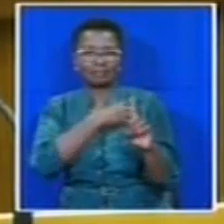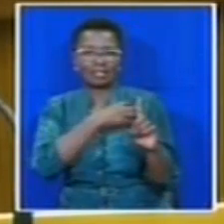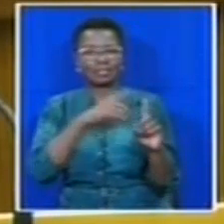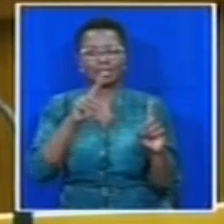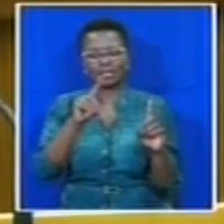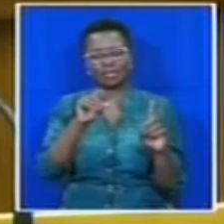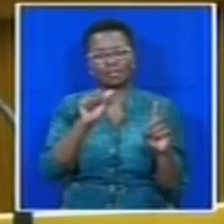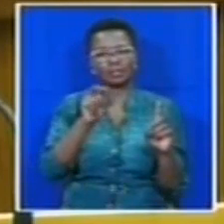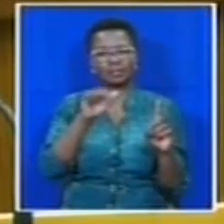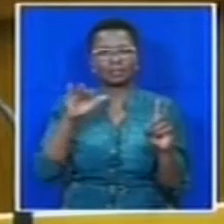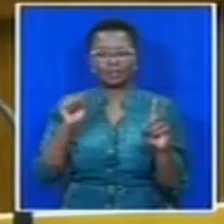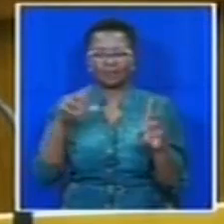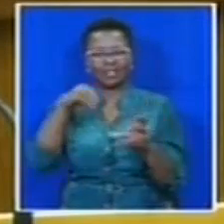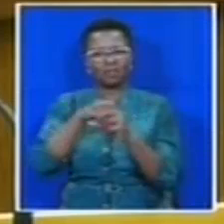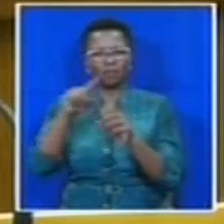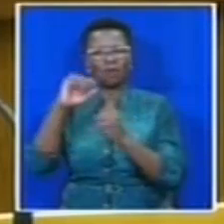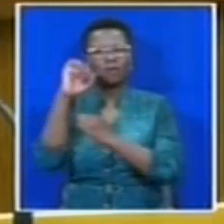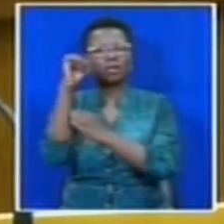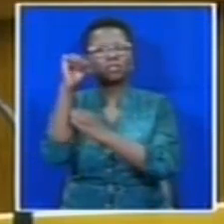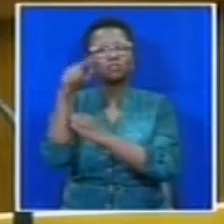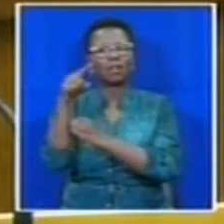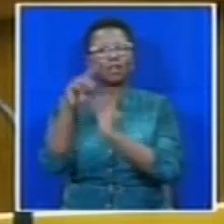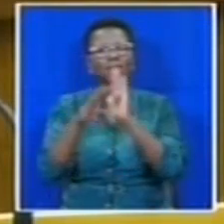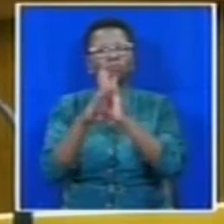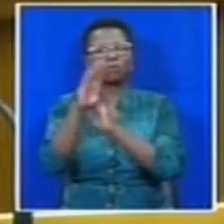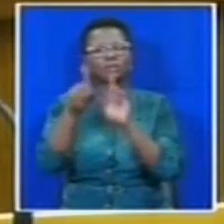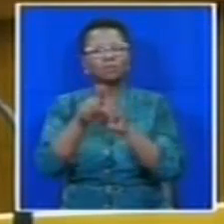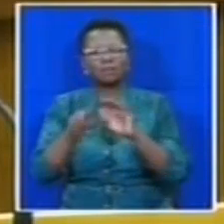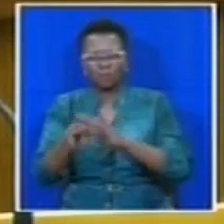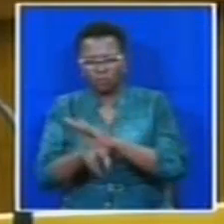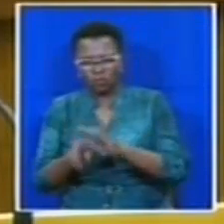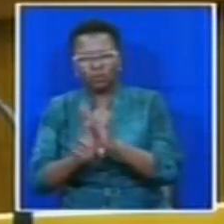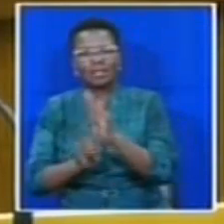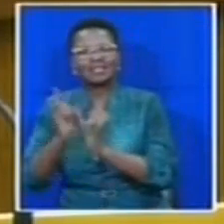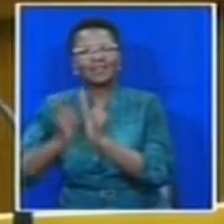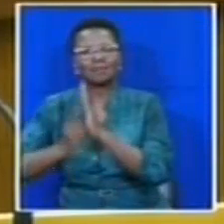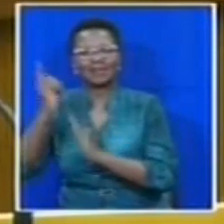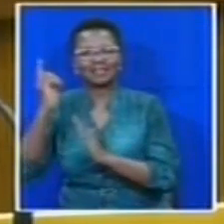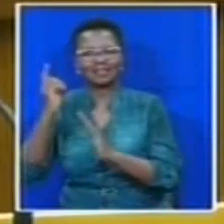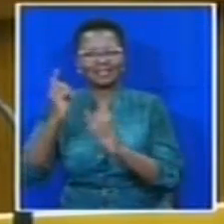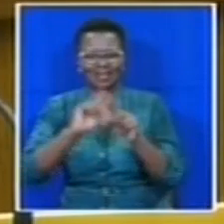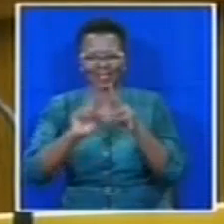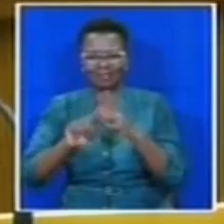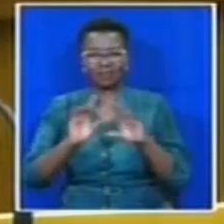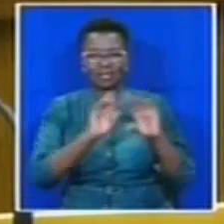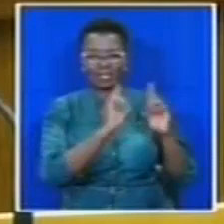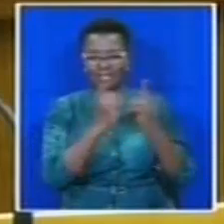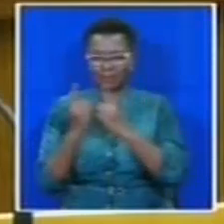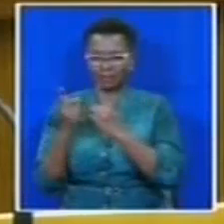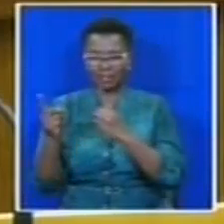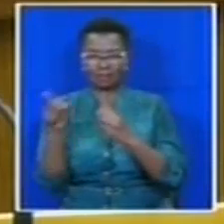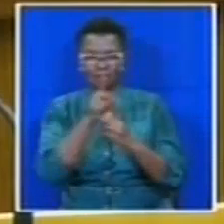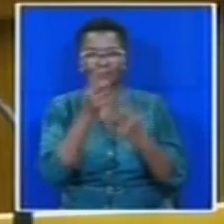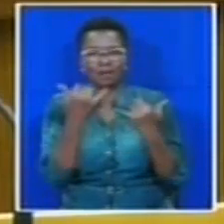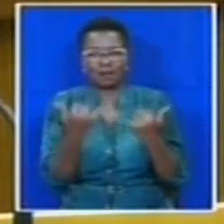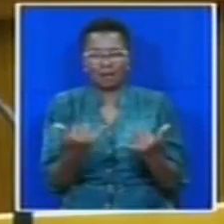to our industrial progress and regional development. In all the portfolios of government, there are statutory or regulatory reforms